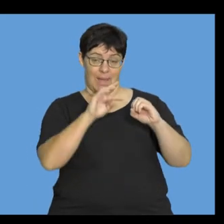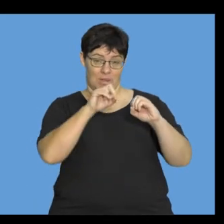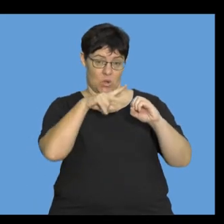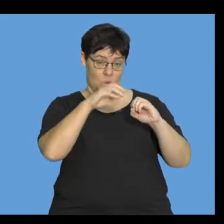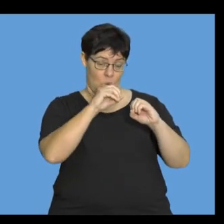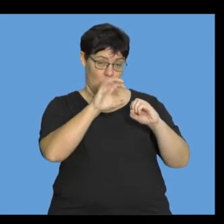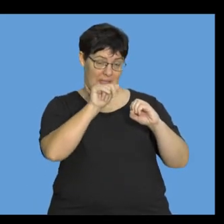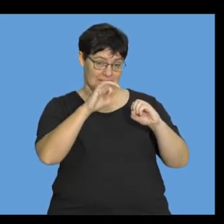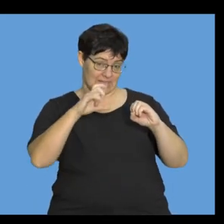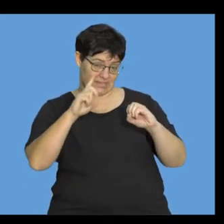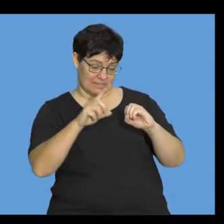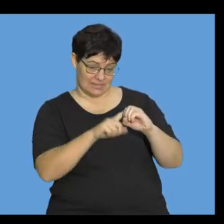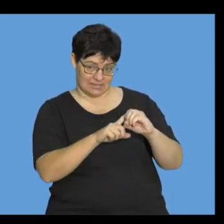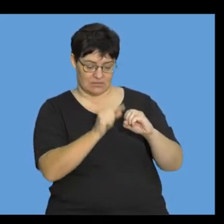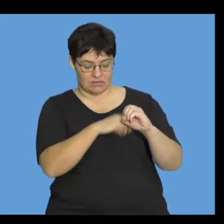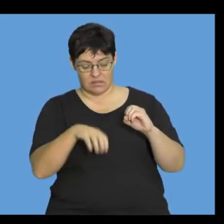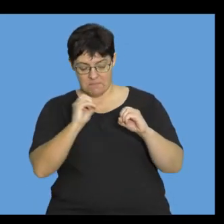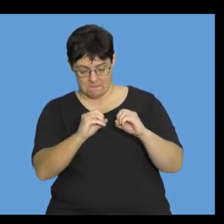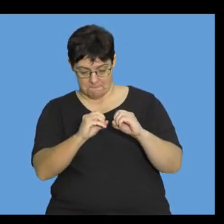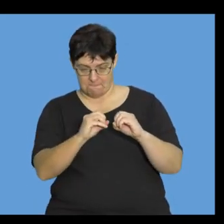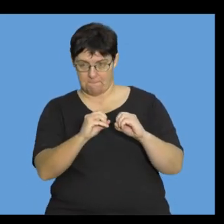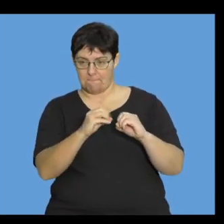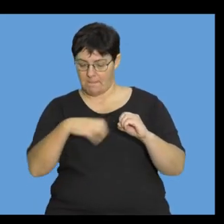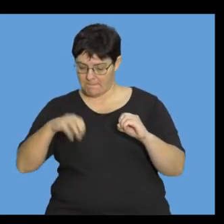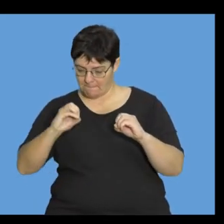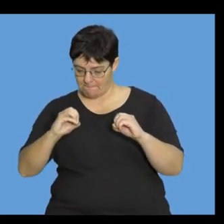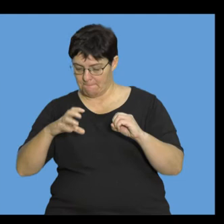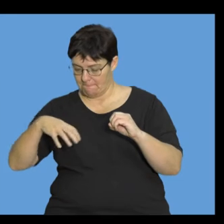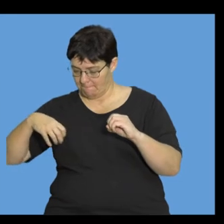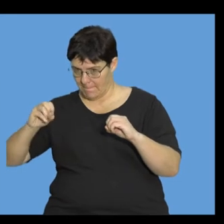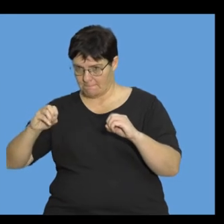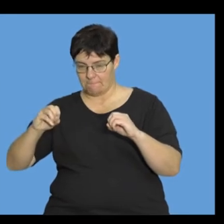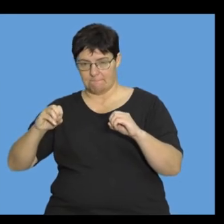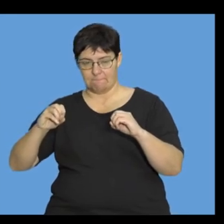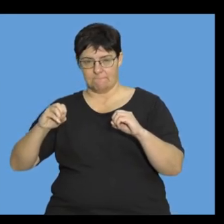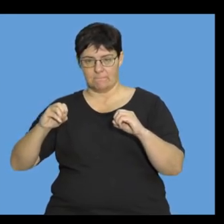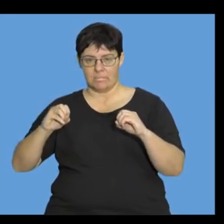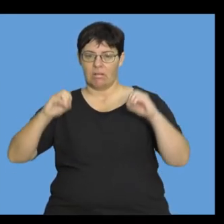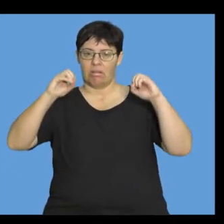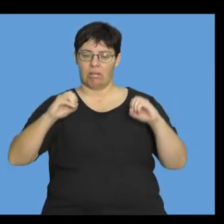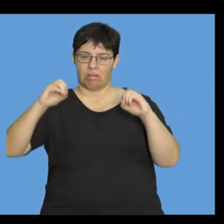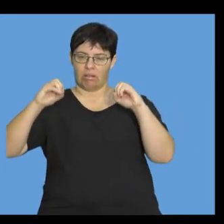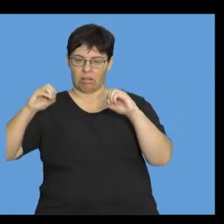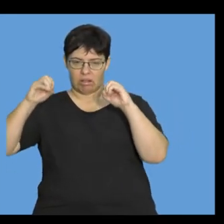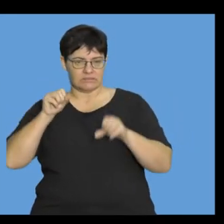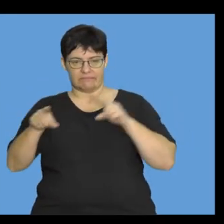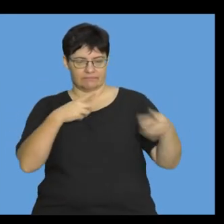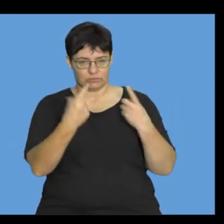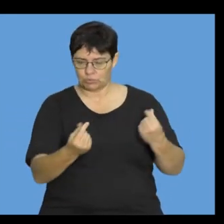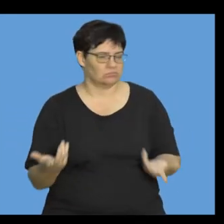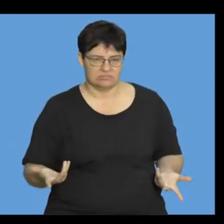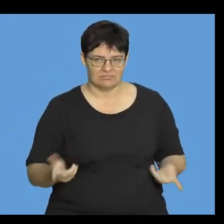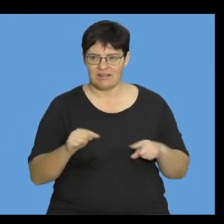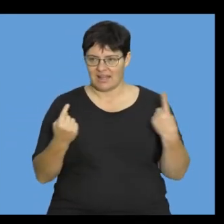acid, right? And this is amino acid, and that is amino acid. They can't just float away and do their own